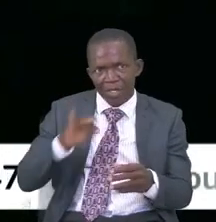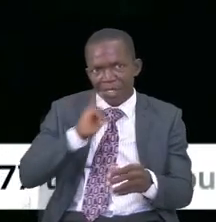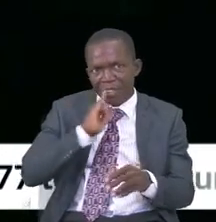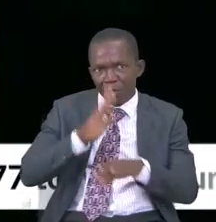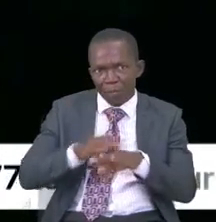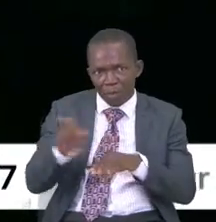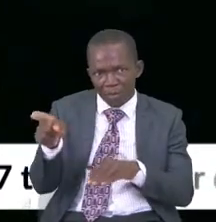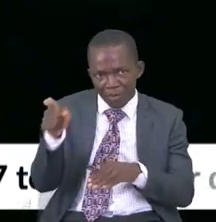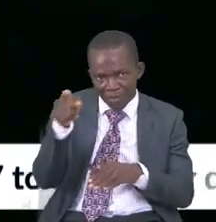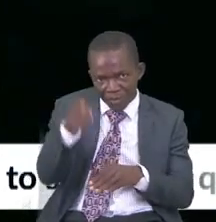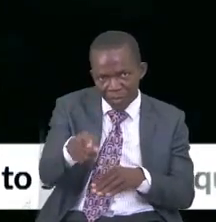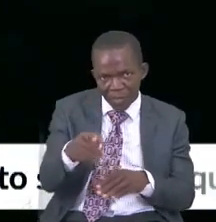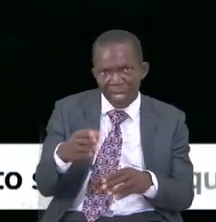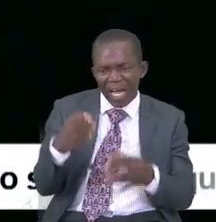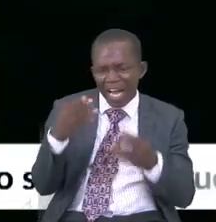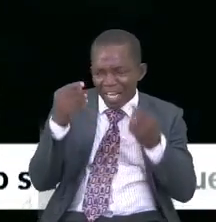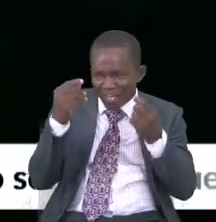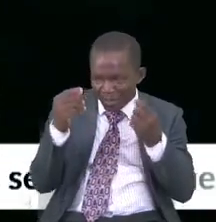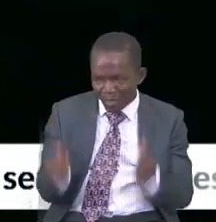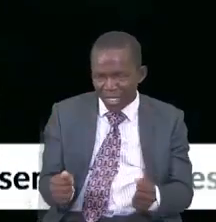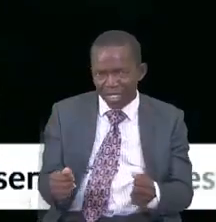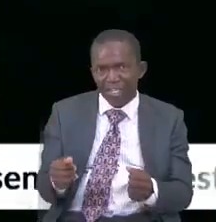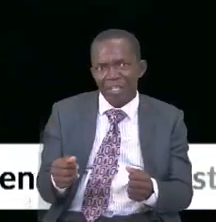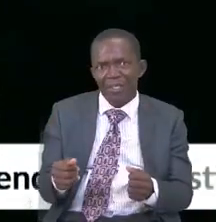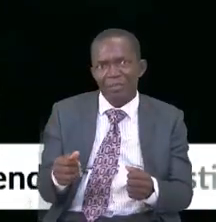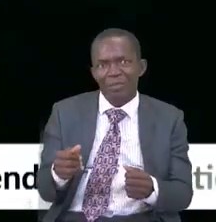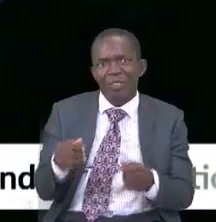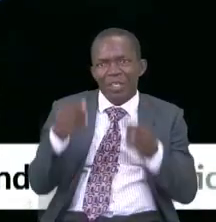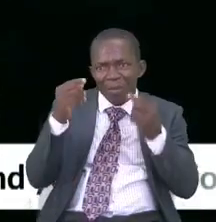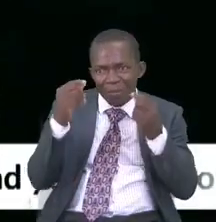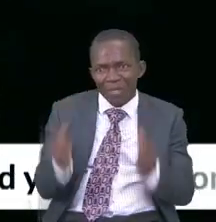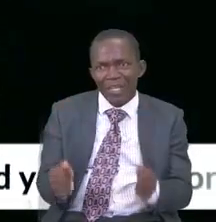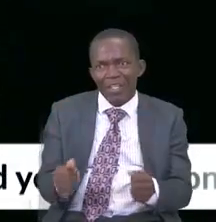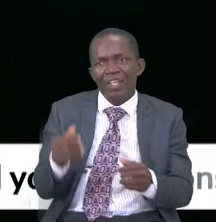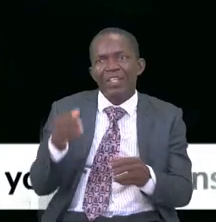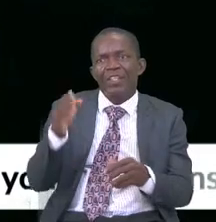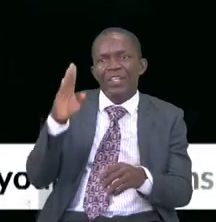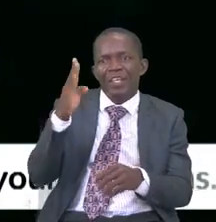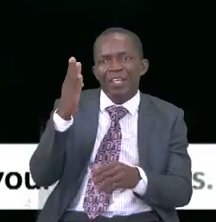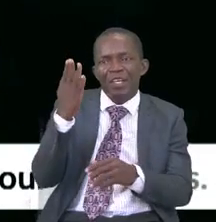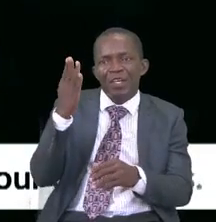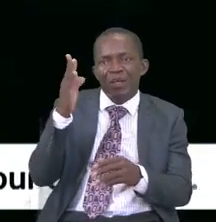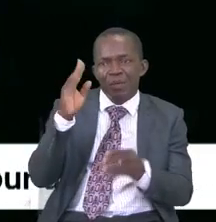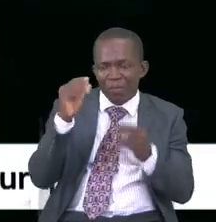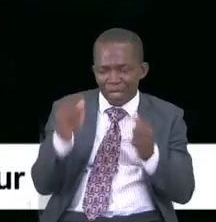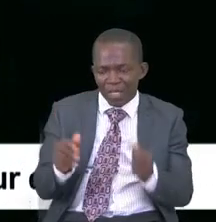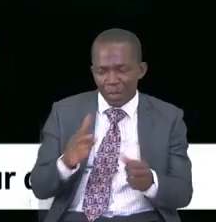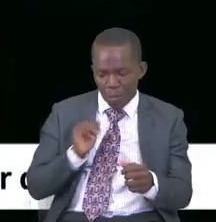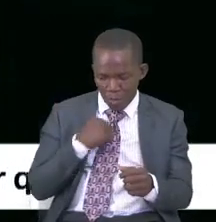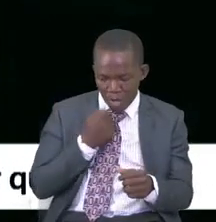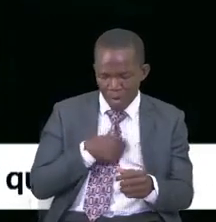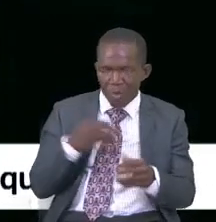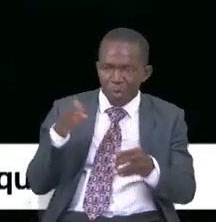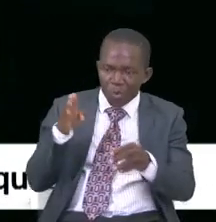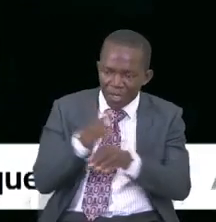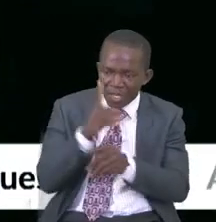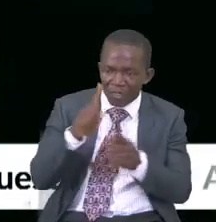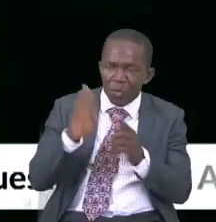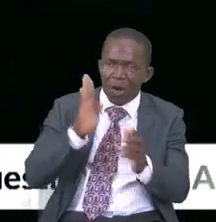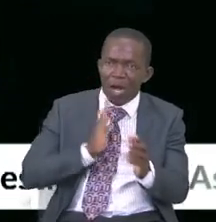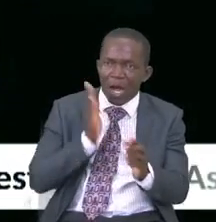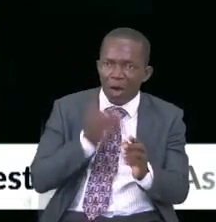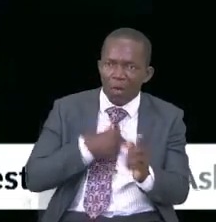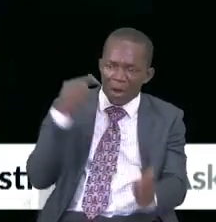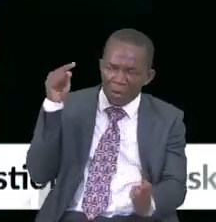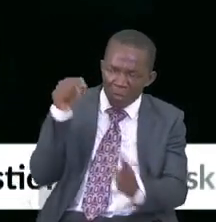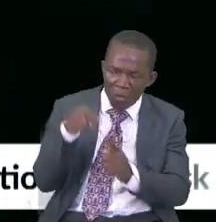immediately. Immediately the church is triumphant. Immediately we reach our goal. Immediately we get all the obstacles out of